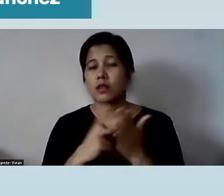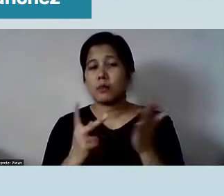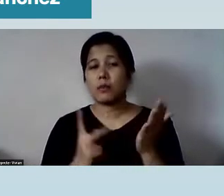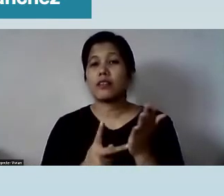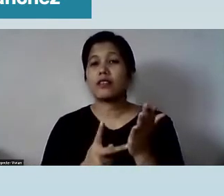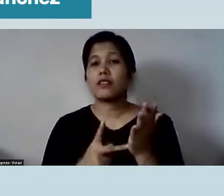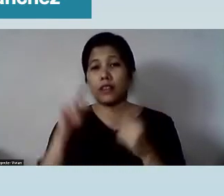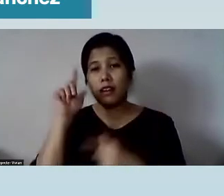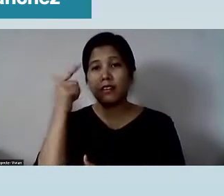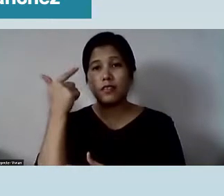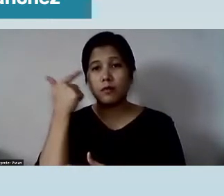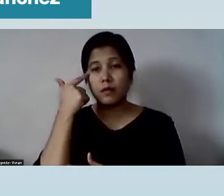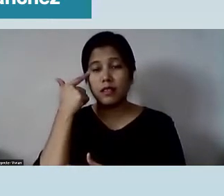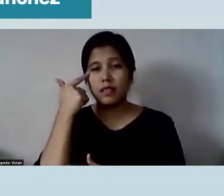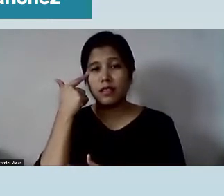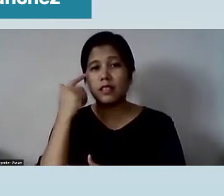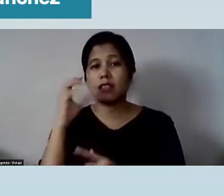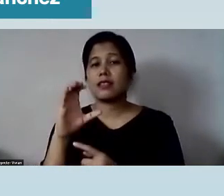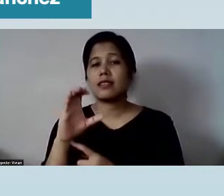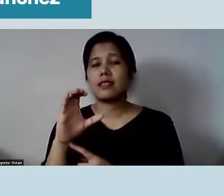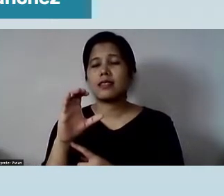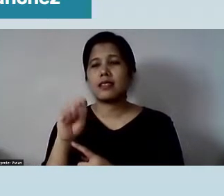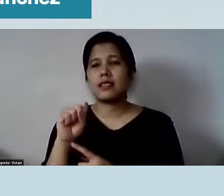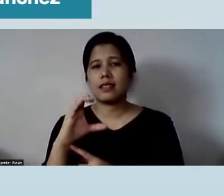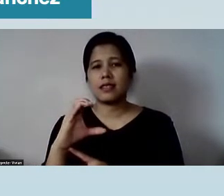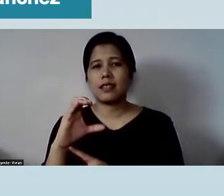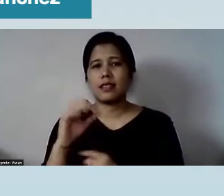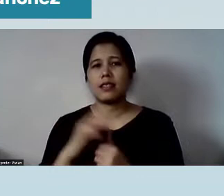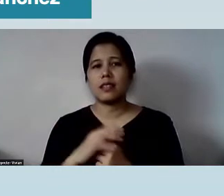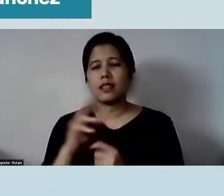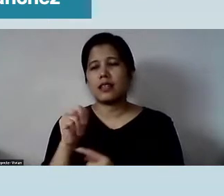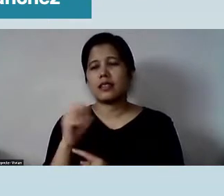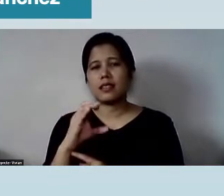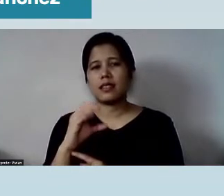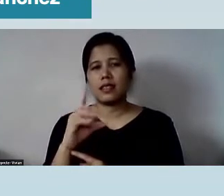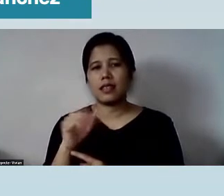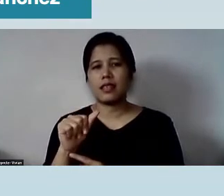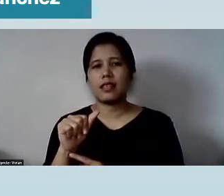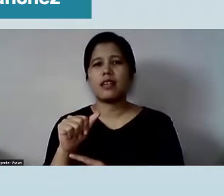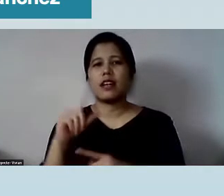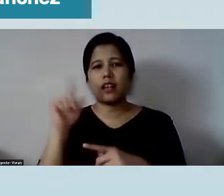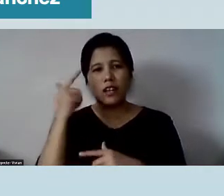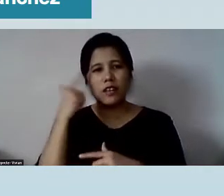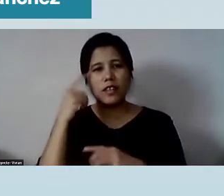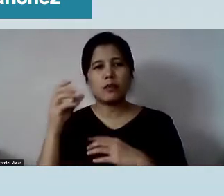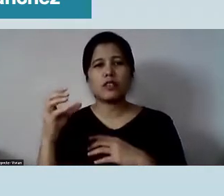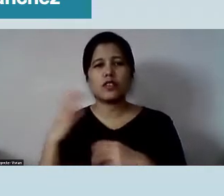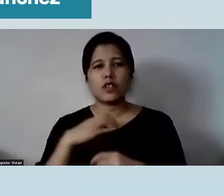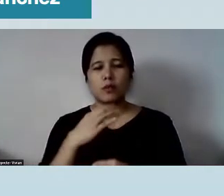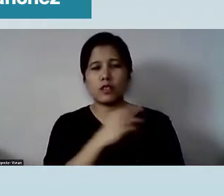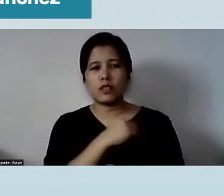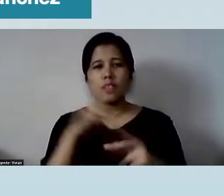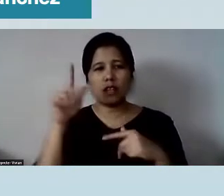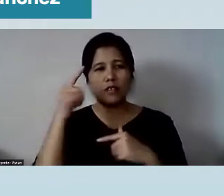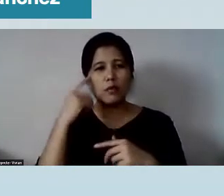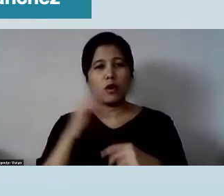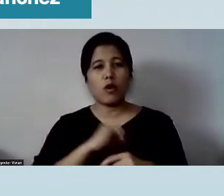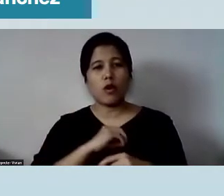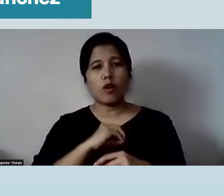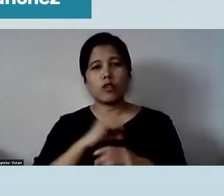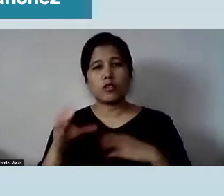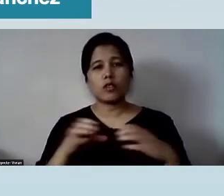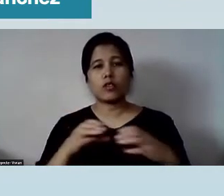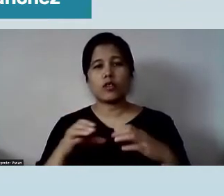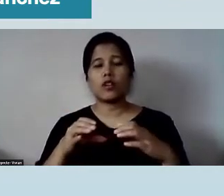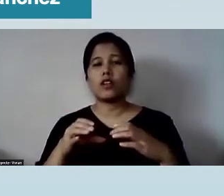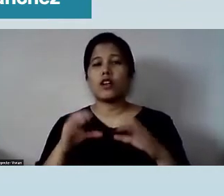government, the civil service, NCDA, the Governance Commission for Government-Owned and Controlled Corporations,